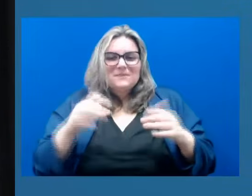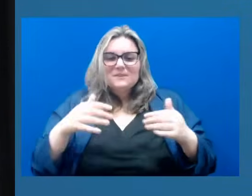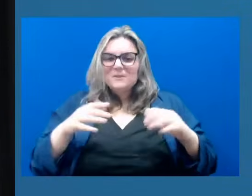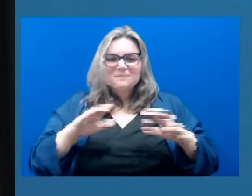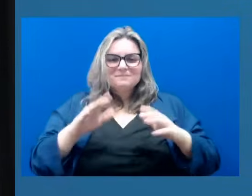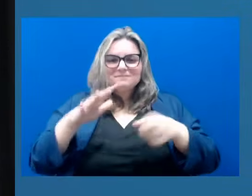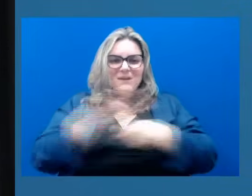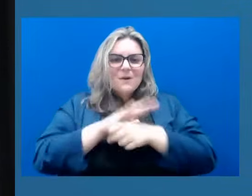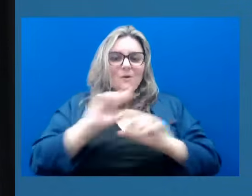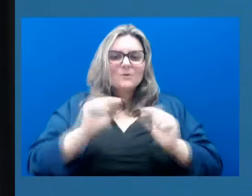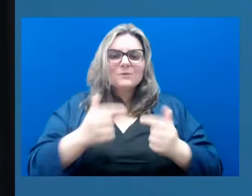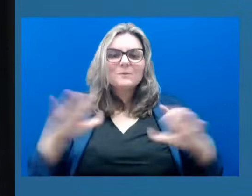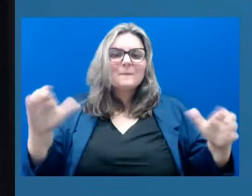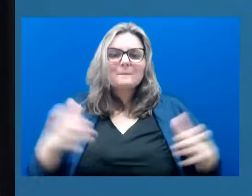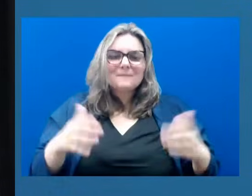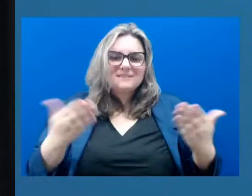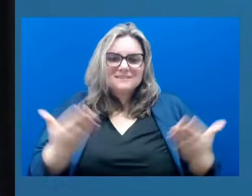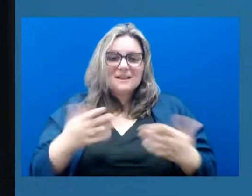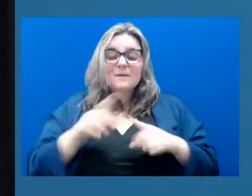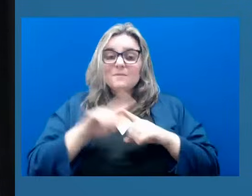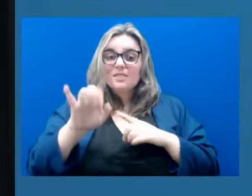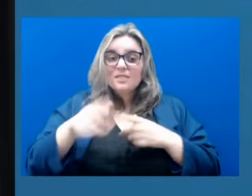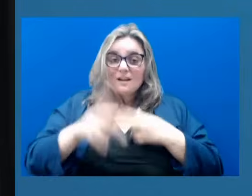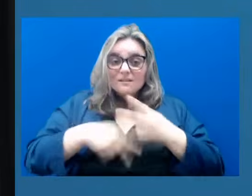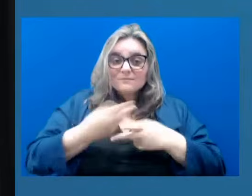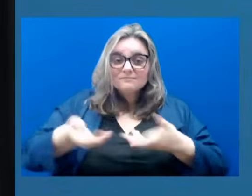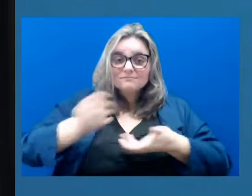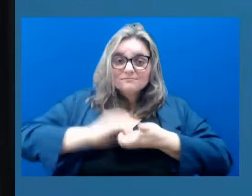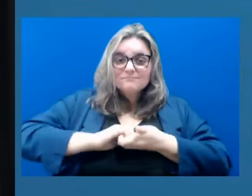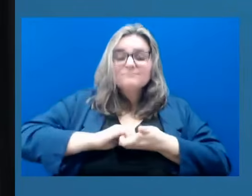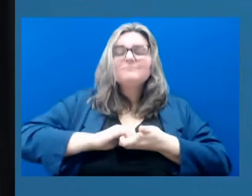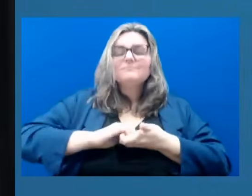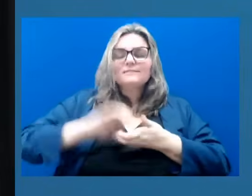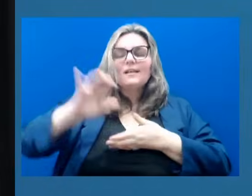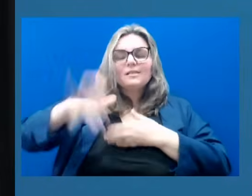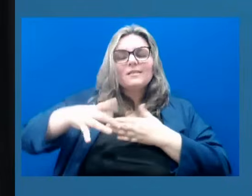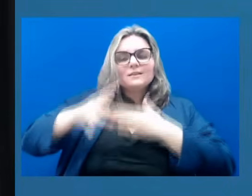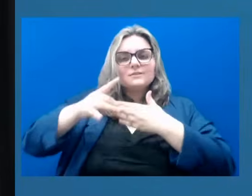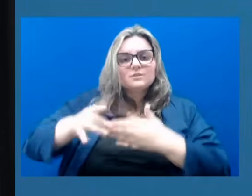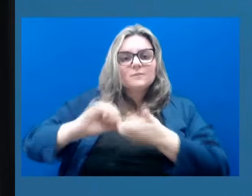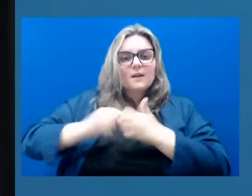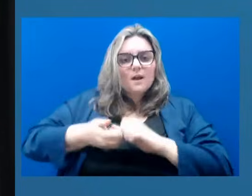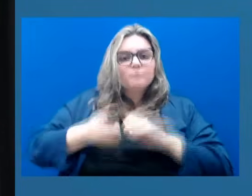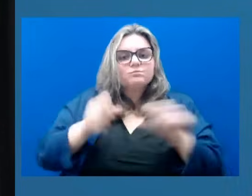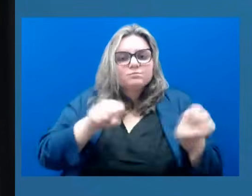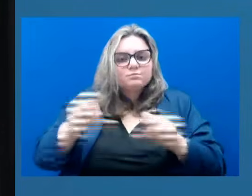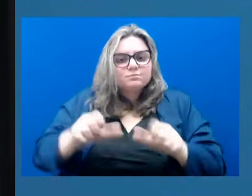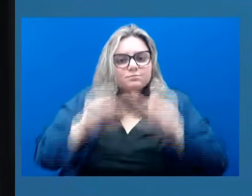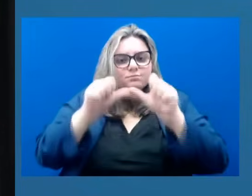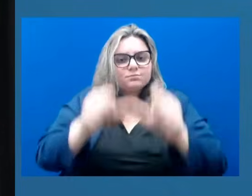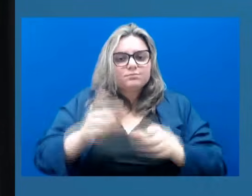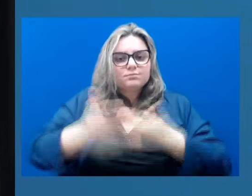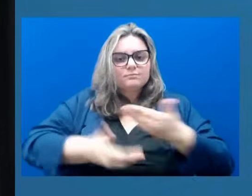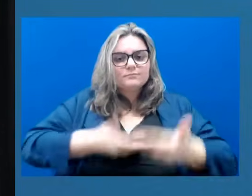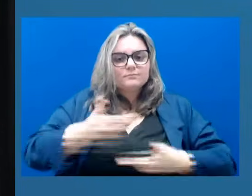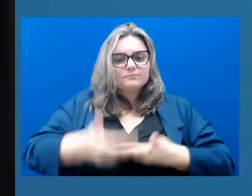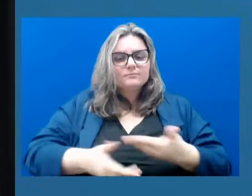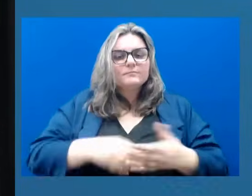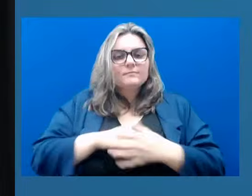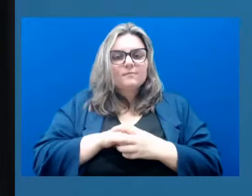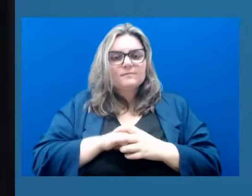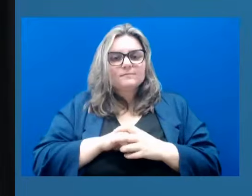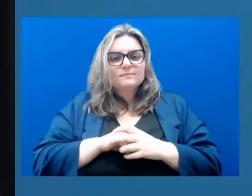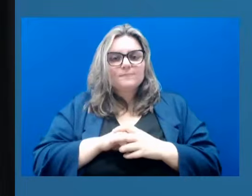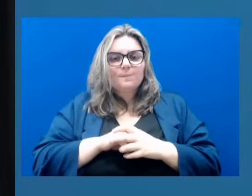Bass. But that's the partnership, that's the leadership, and that's how we're able to move these things forward together. Whenever we go around this